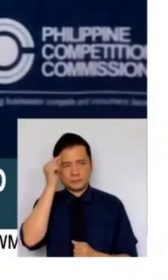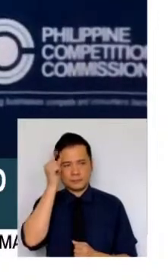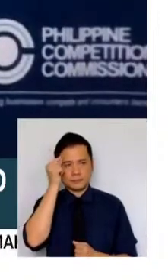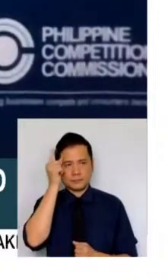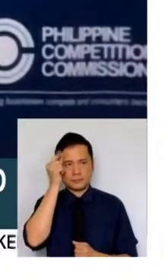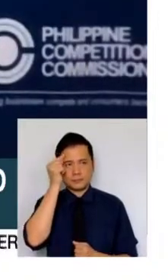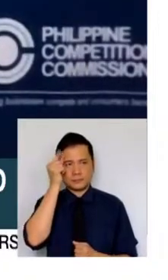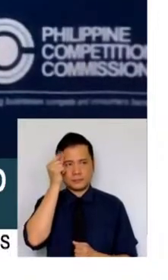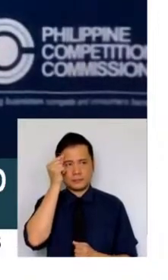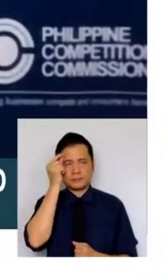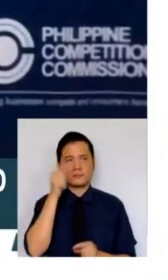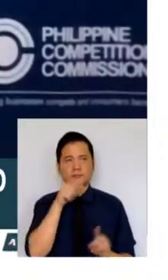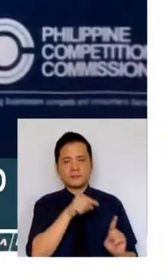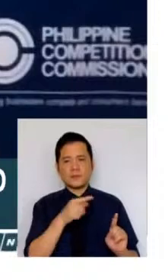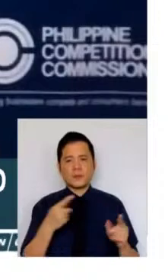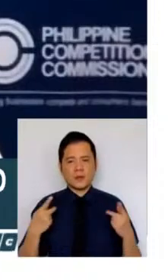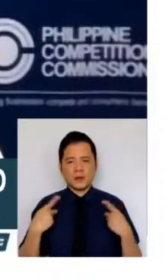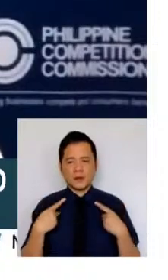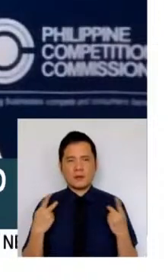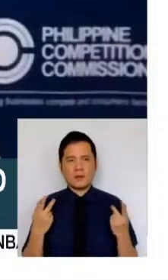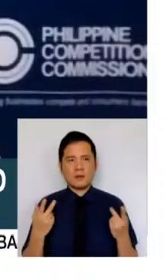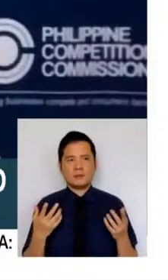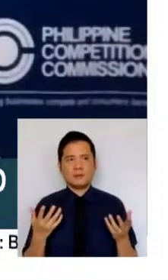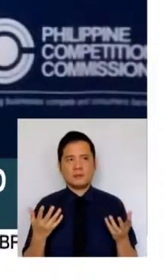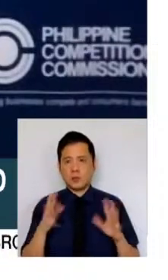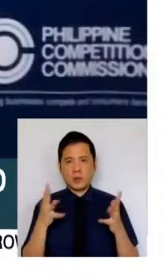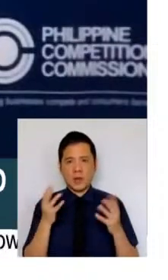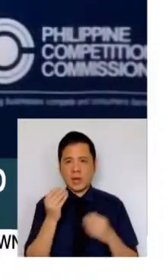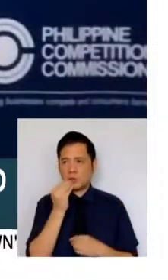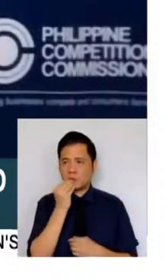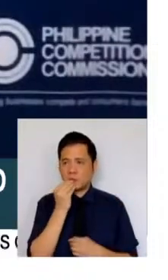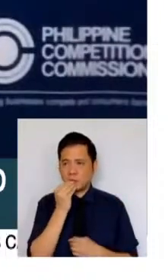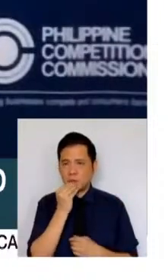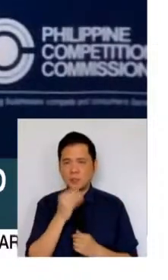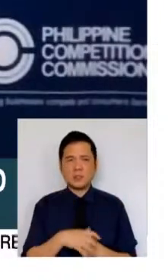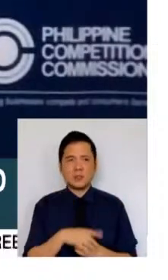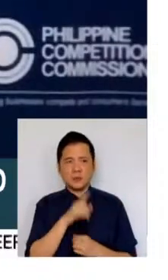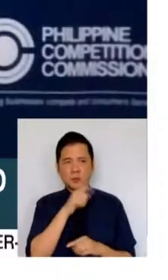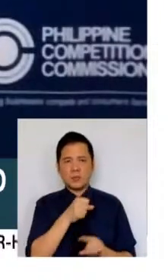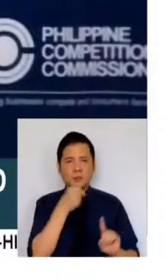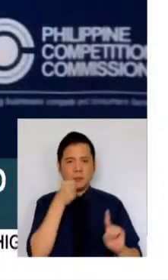nutrition, their nutrition, their health adversely impacted as a result of